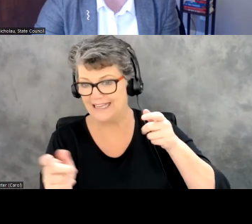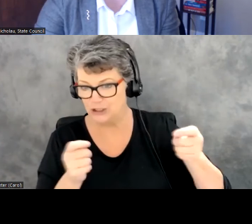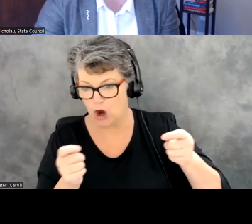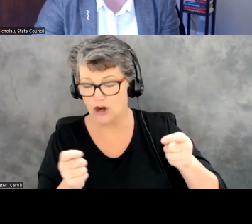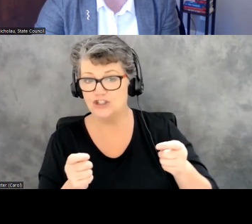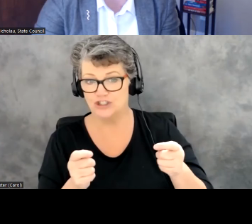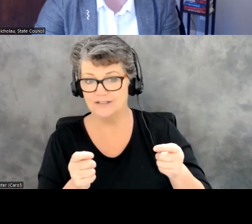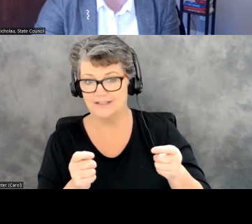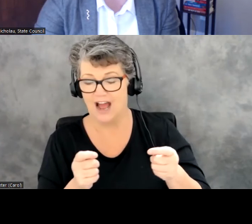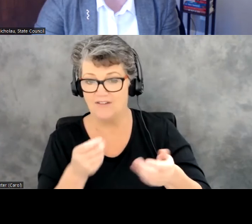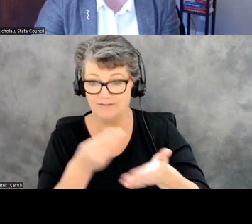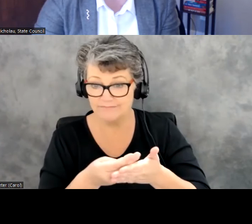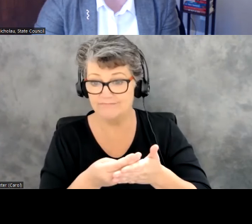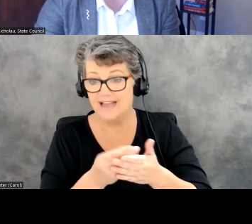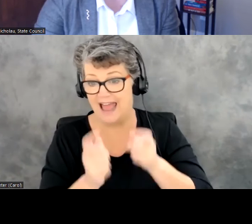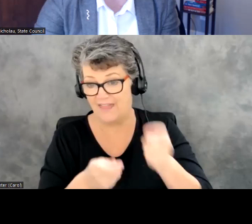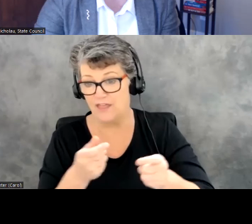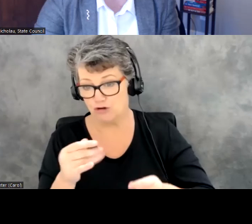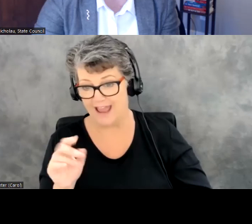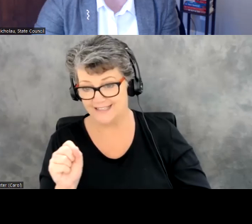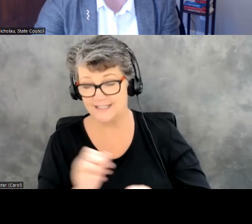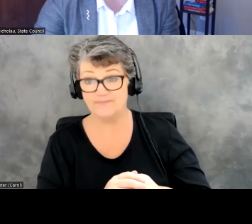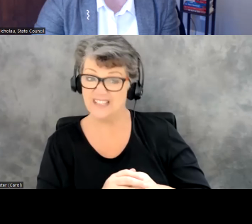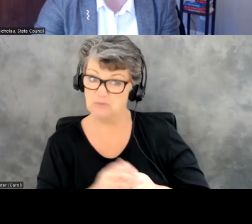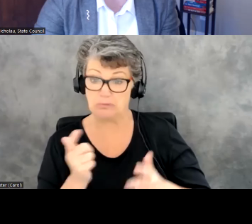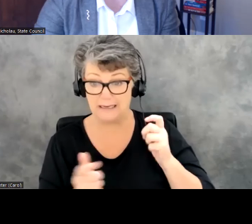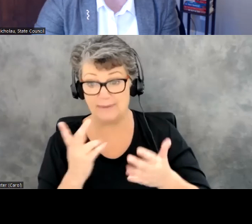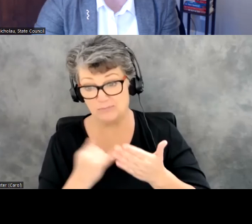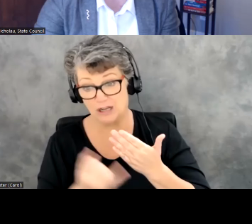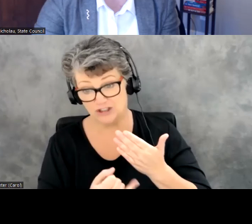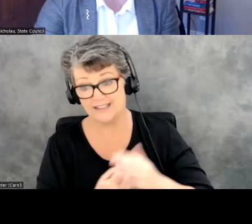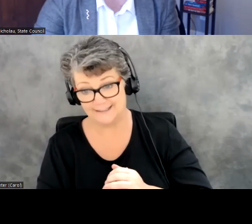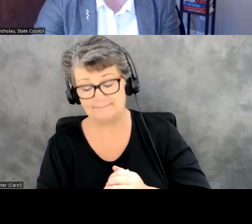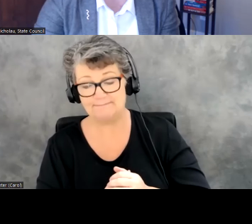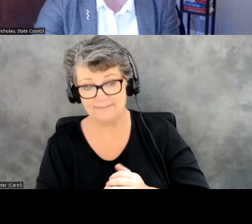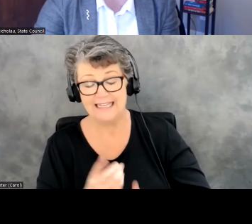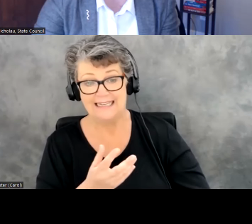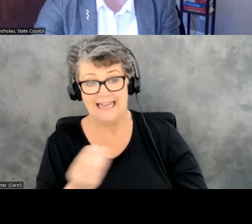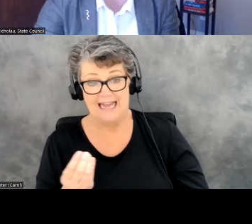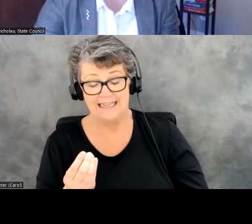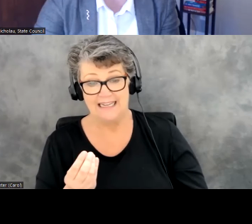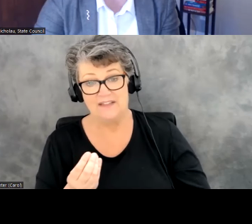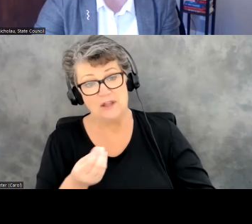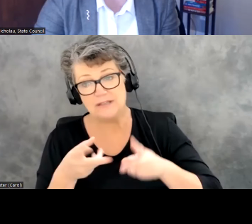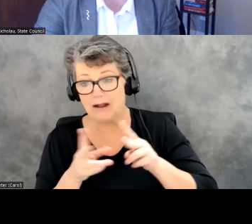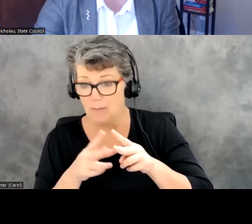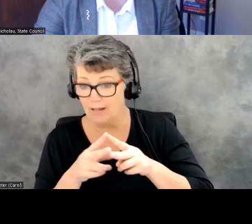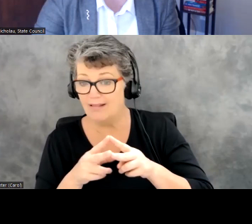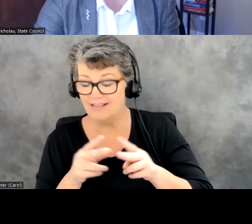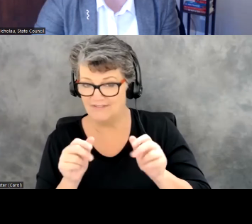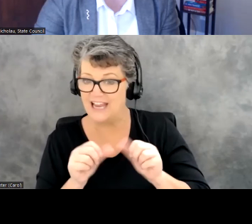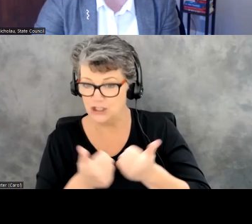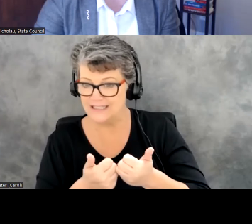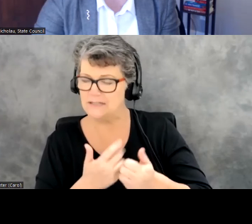the subsidies and the grants. It's a pretty big project, and there are a couple of agencies